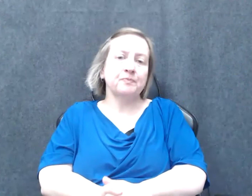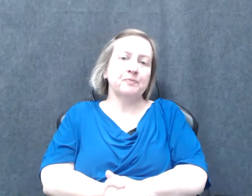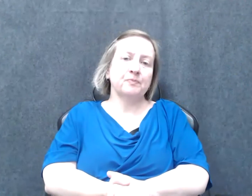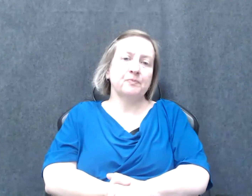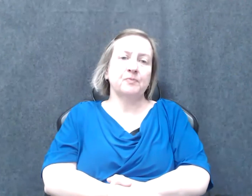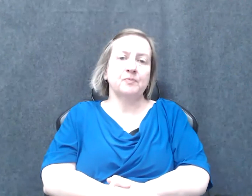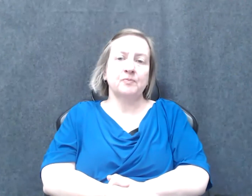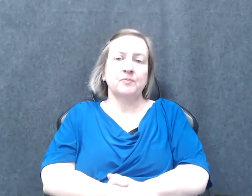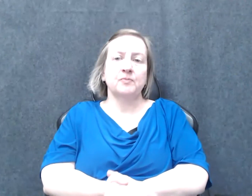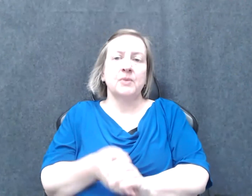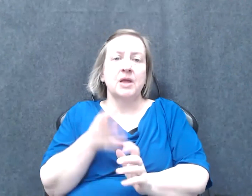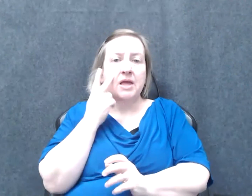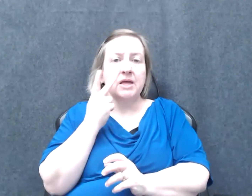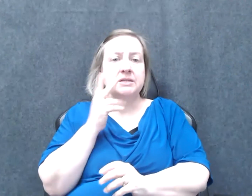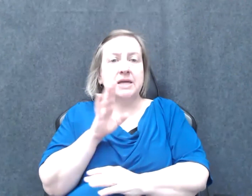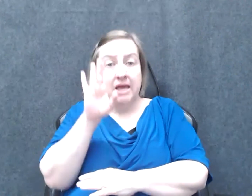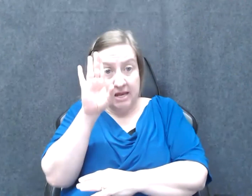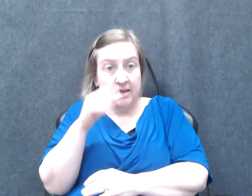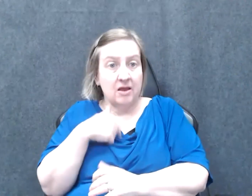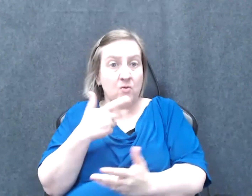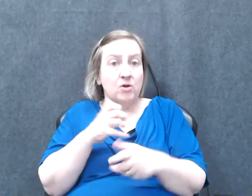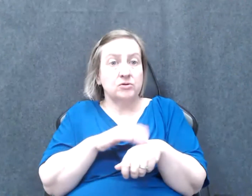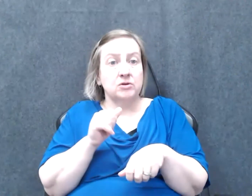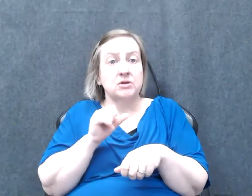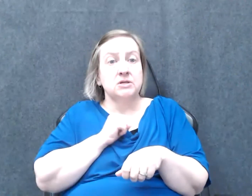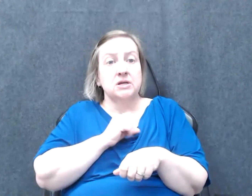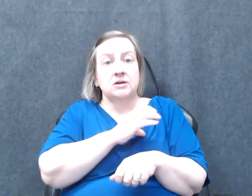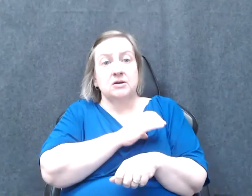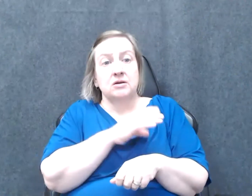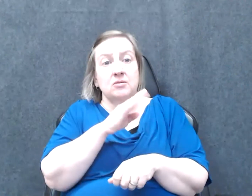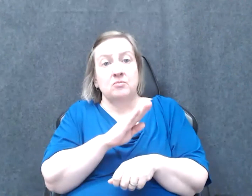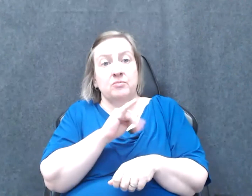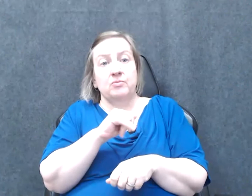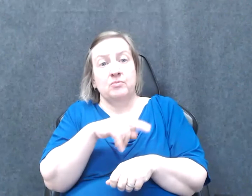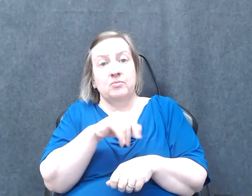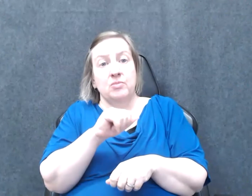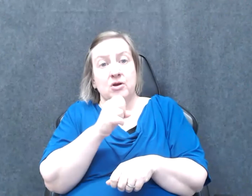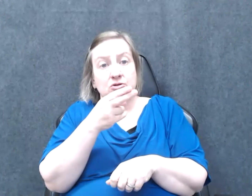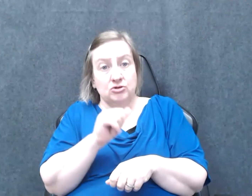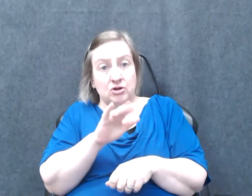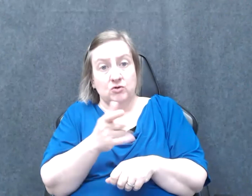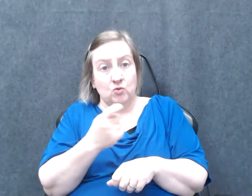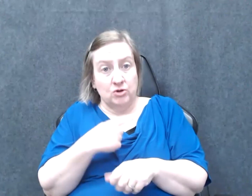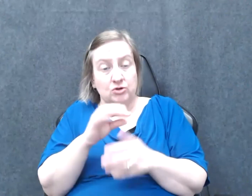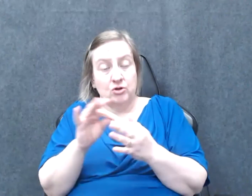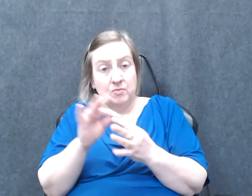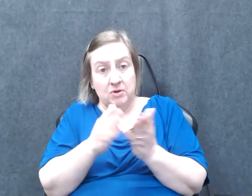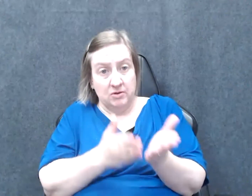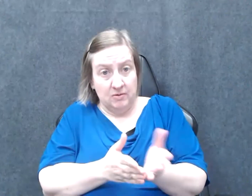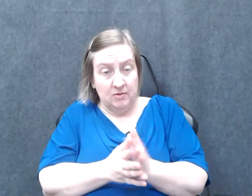I see some hands up. So I'd like to take our steering committee member Bipasha's question or comment. Bipasha?